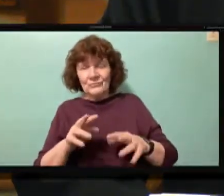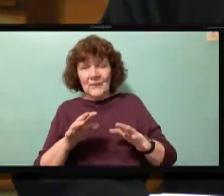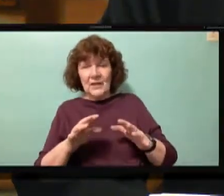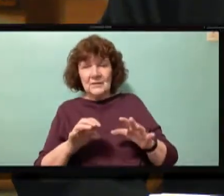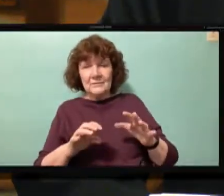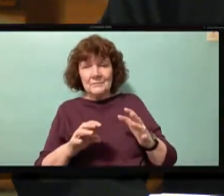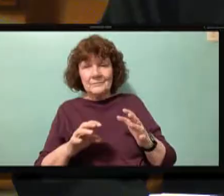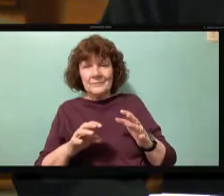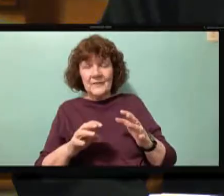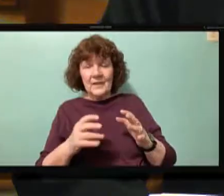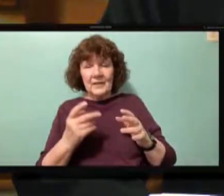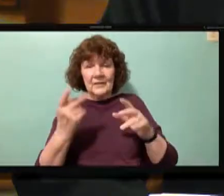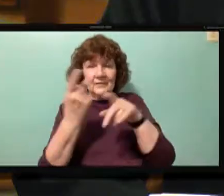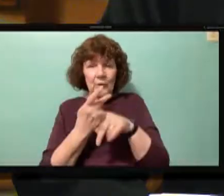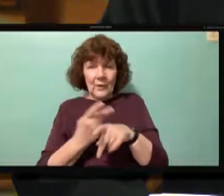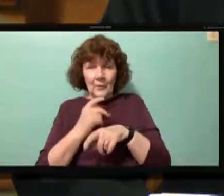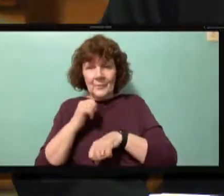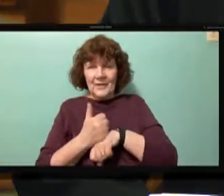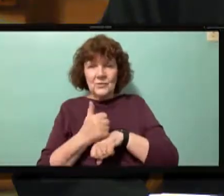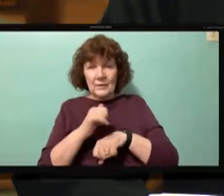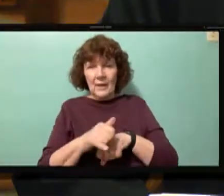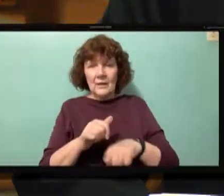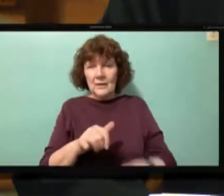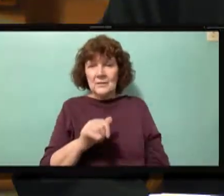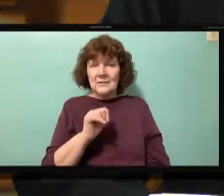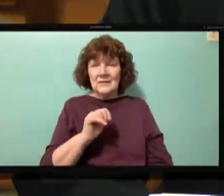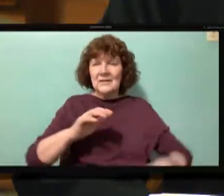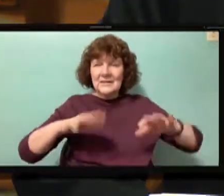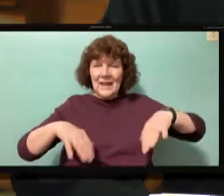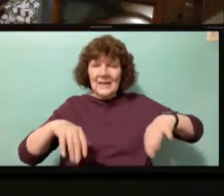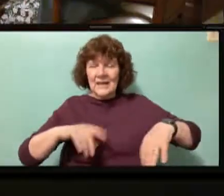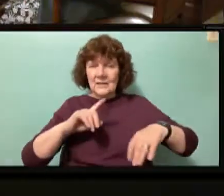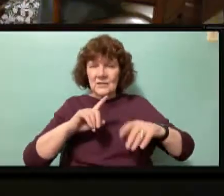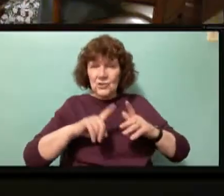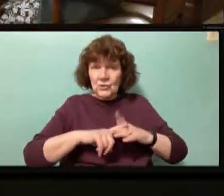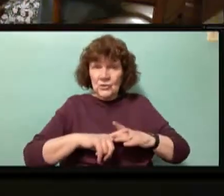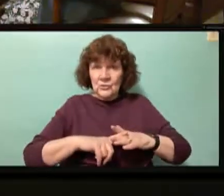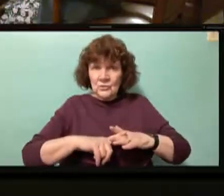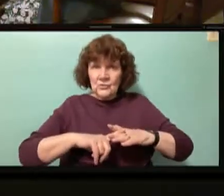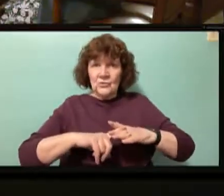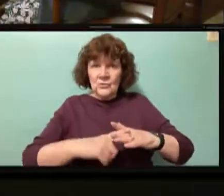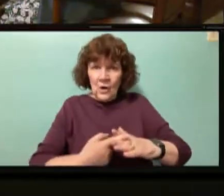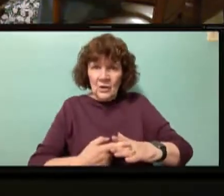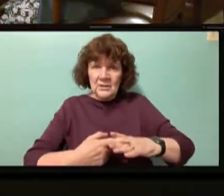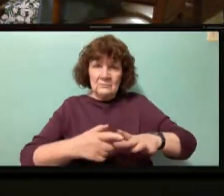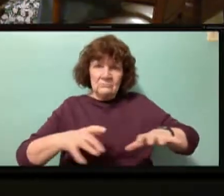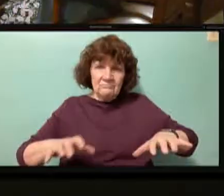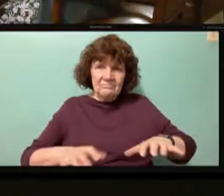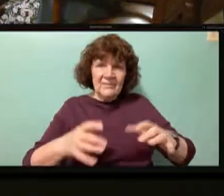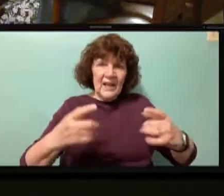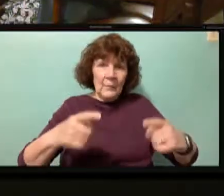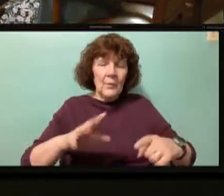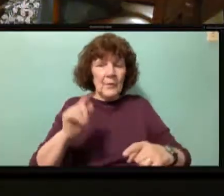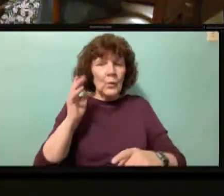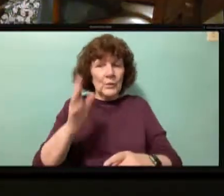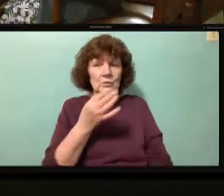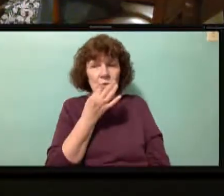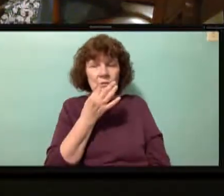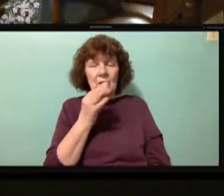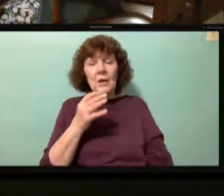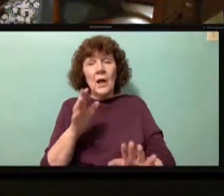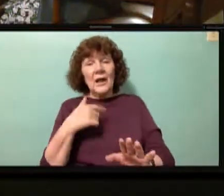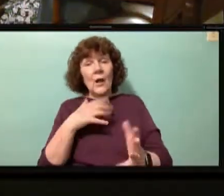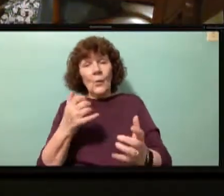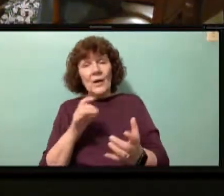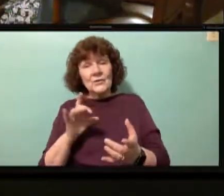that's not quite underway yet, but it will be soon. Thank you. Thank you. Councilman Cargill? Yeah, please. Real quick, I just wanted to really dovetail off what you